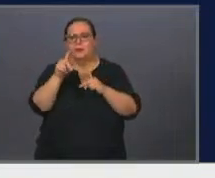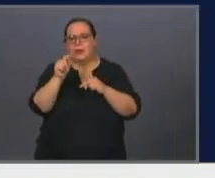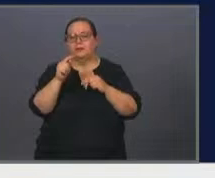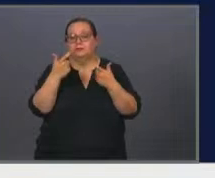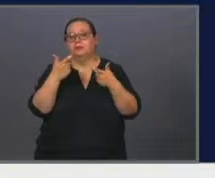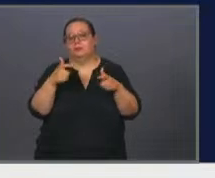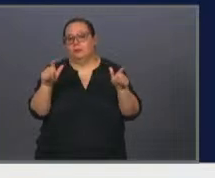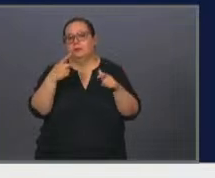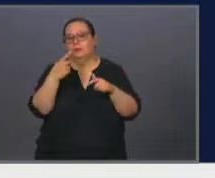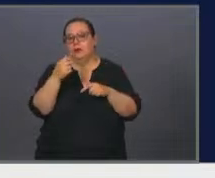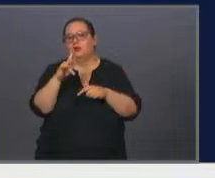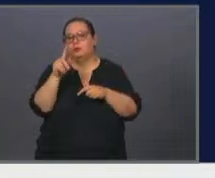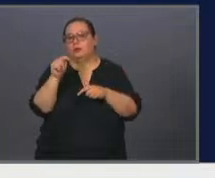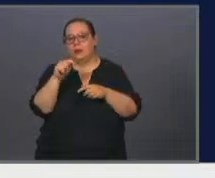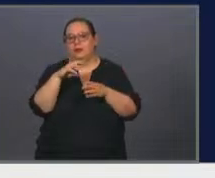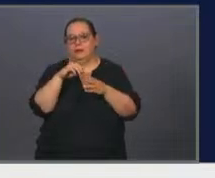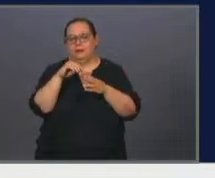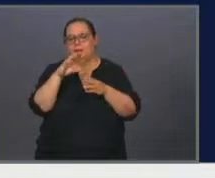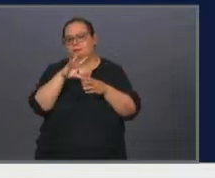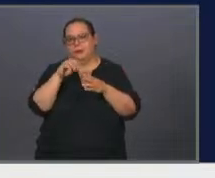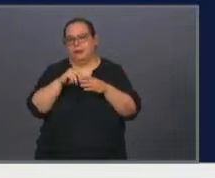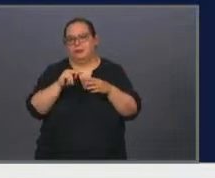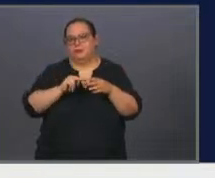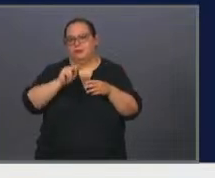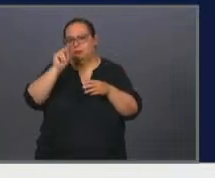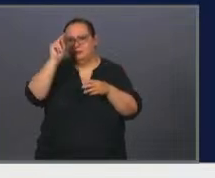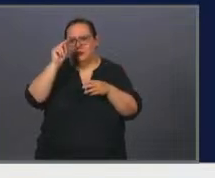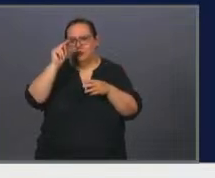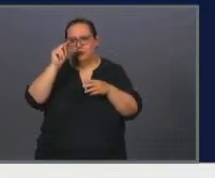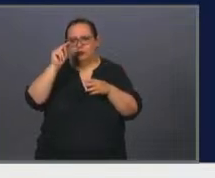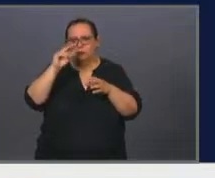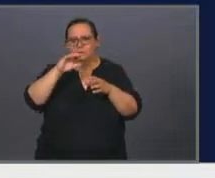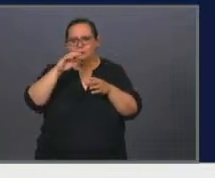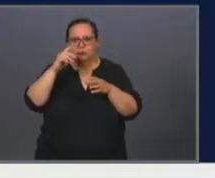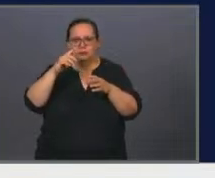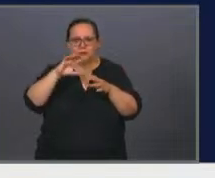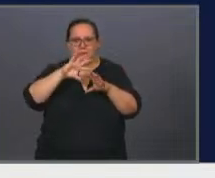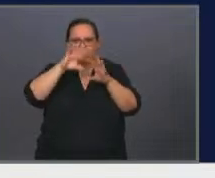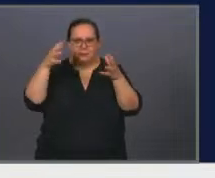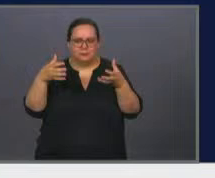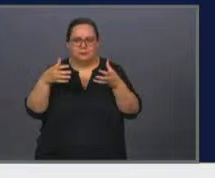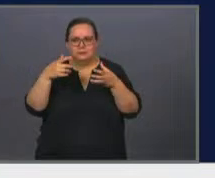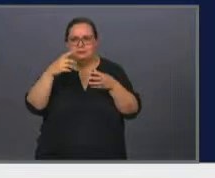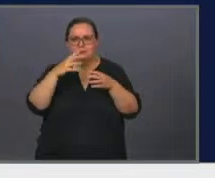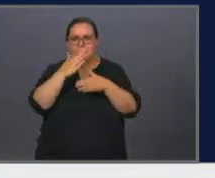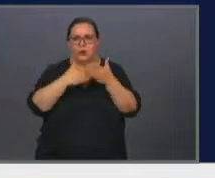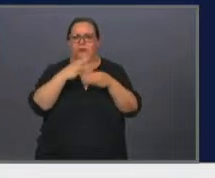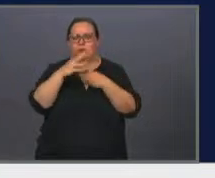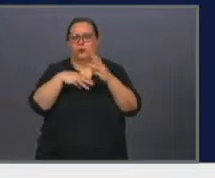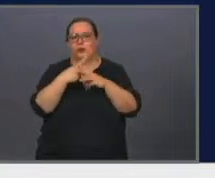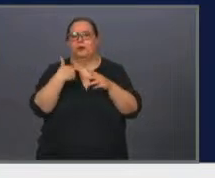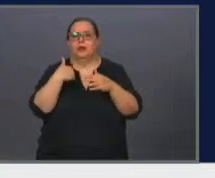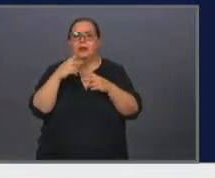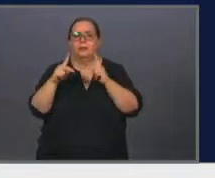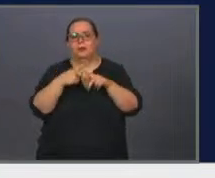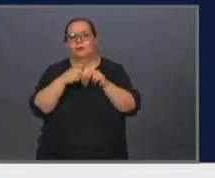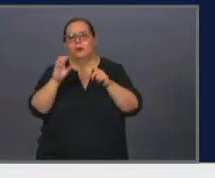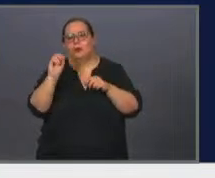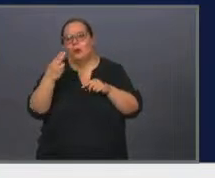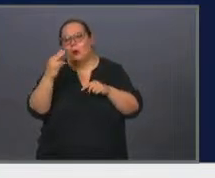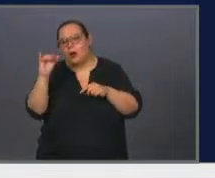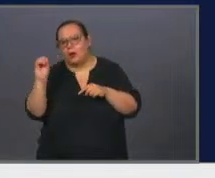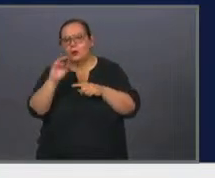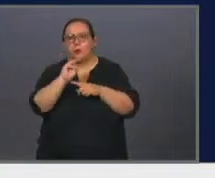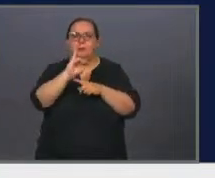a major plant in this hemisphere. And they had suitors from Ohio and Michigan and